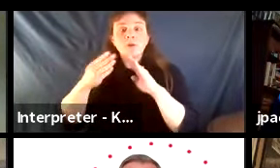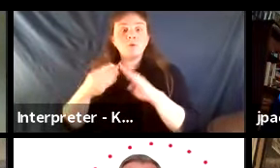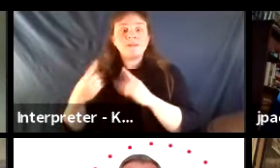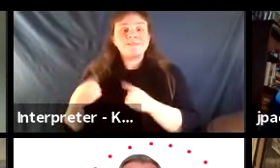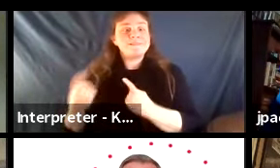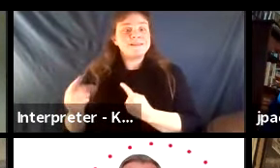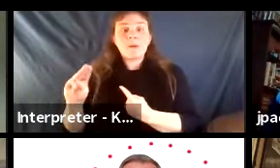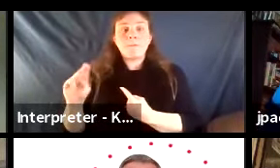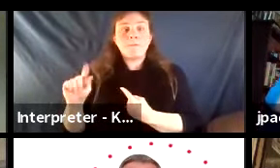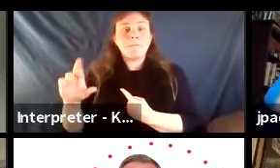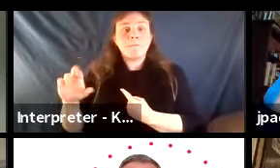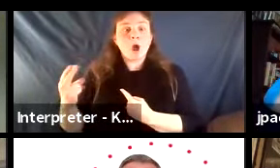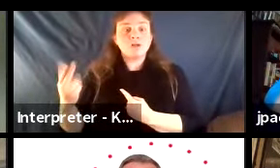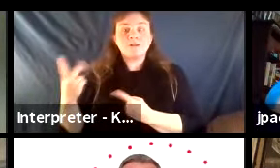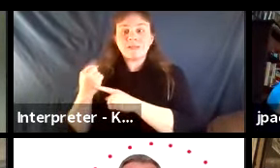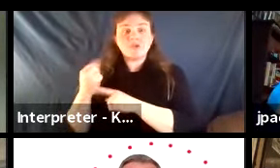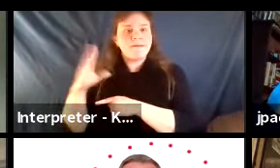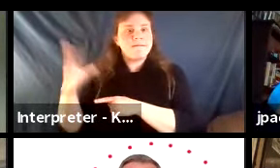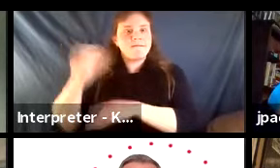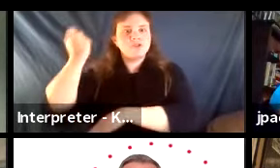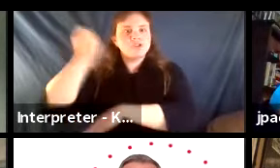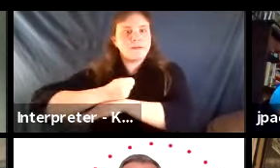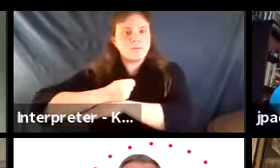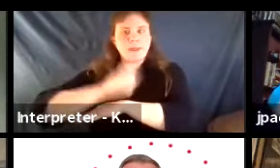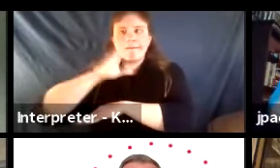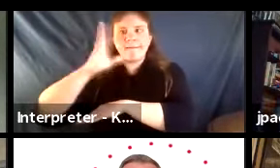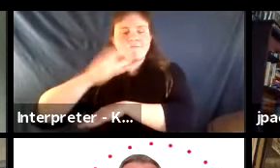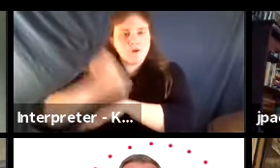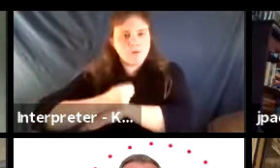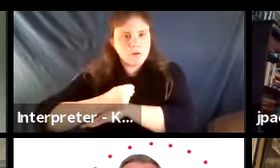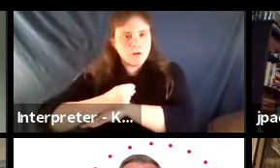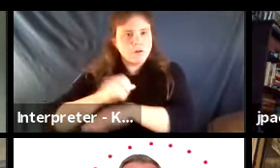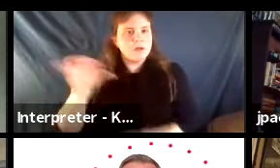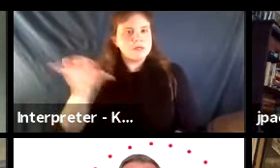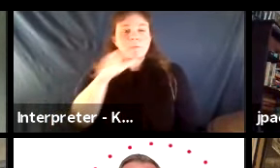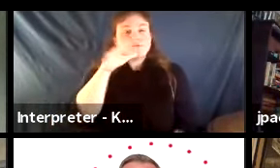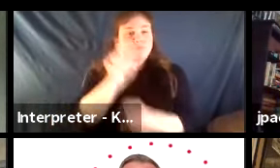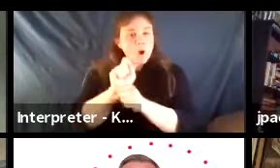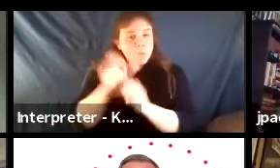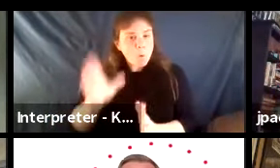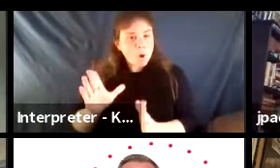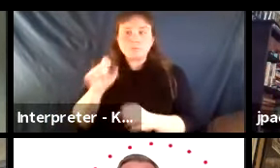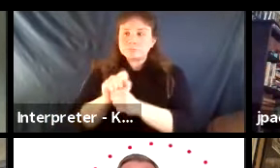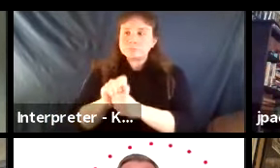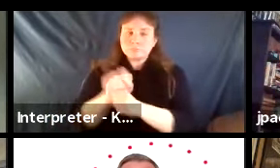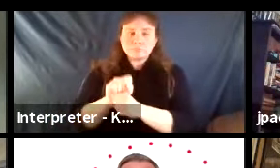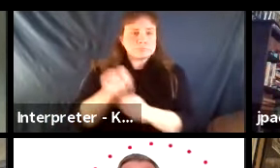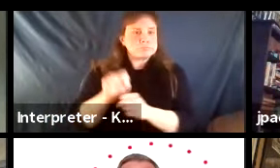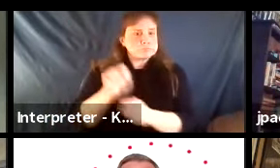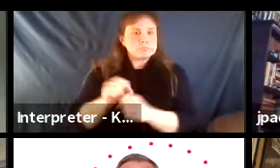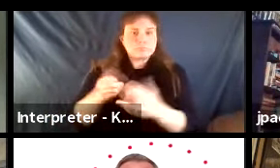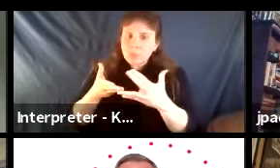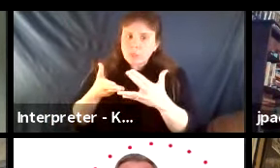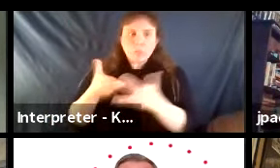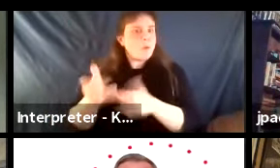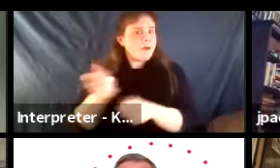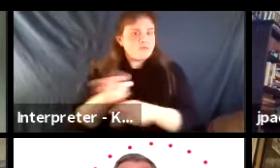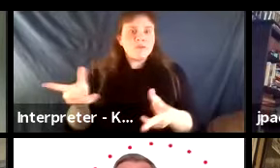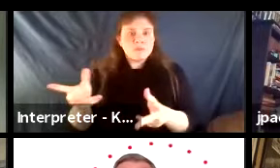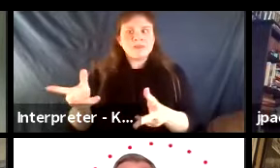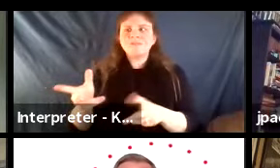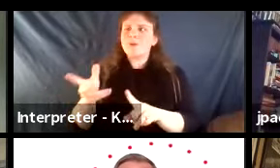of last year. Like farm workers, we've never closed. And it makes a lot of sense to me to vaccinate these